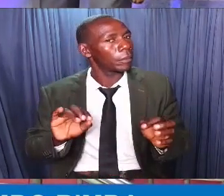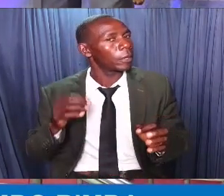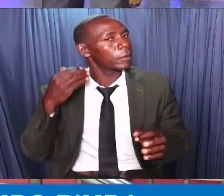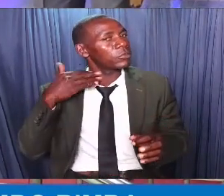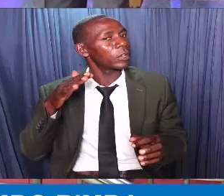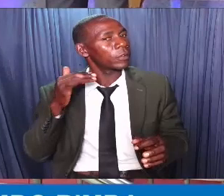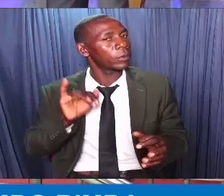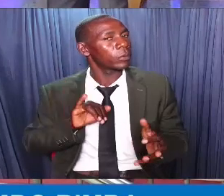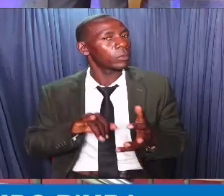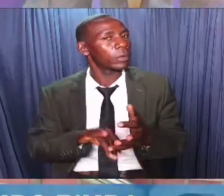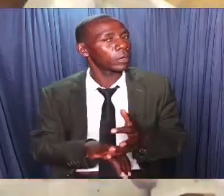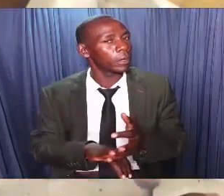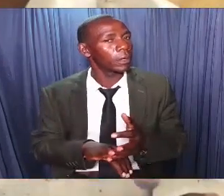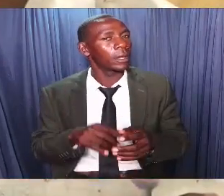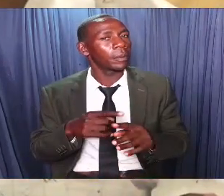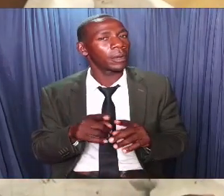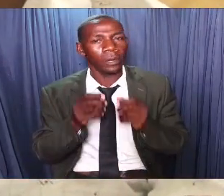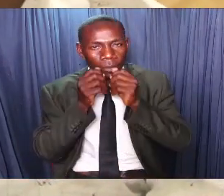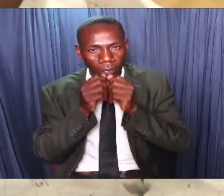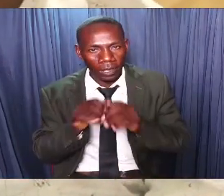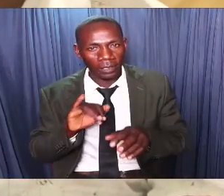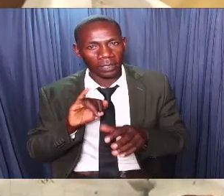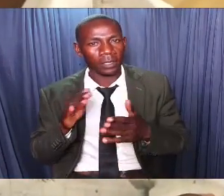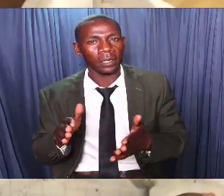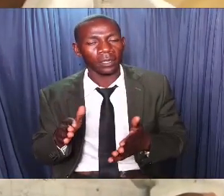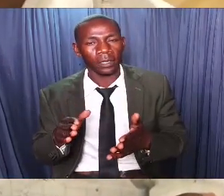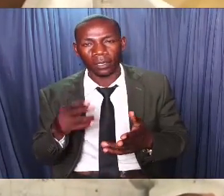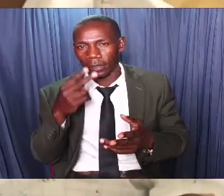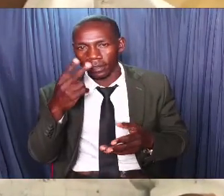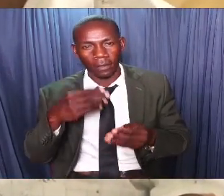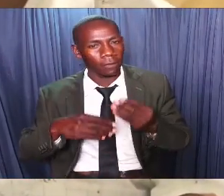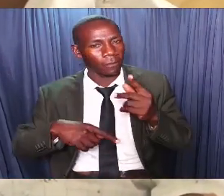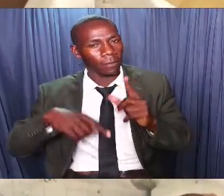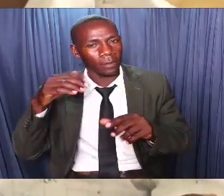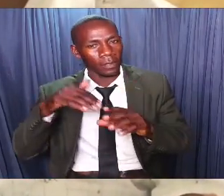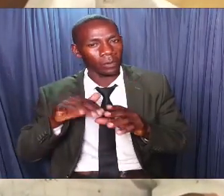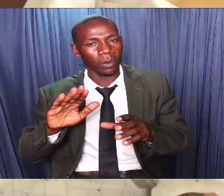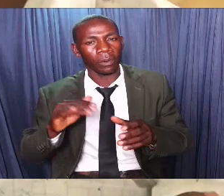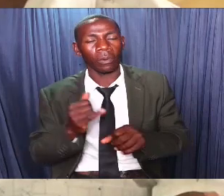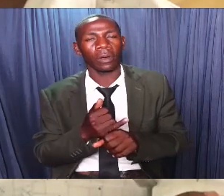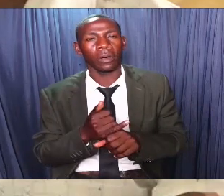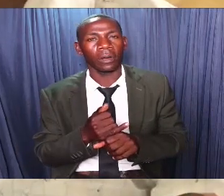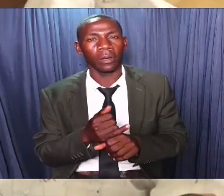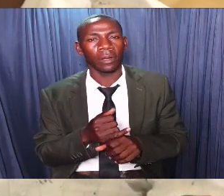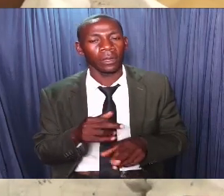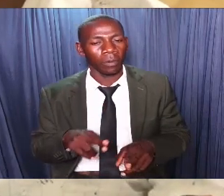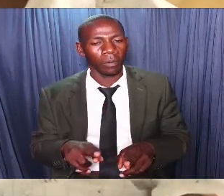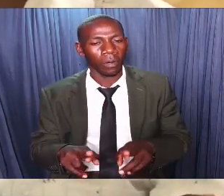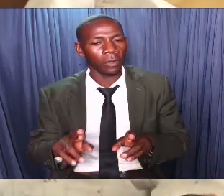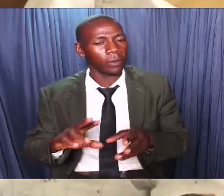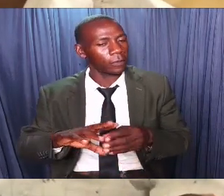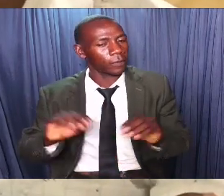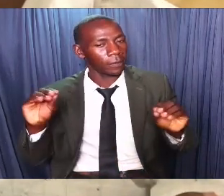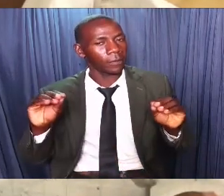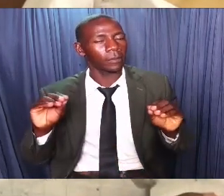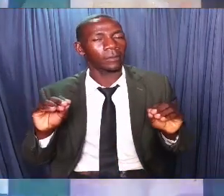mkeo. Despising your wife. Lakini baraka ziko. But blessings are there. Utaona wafanikiwa kazini kwako. You'll prosper in your work. Kana mtu hakoke haraka. Because a